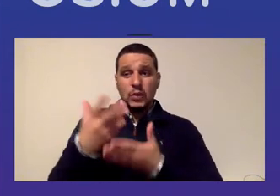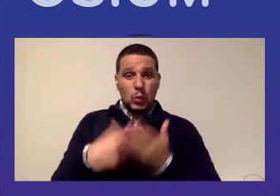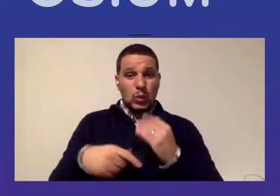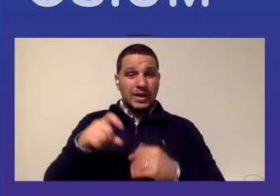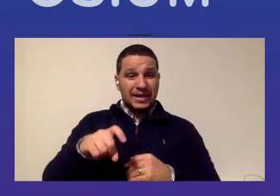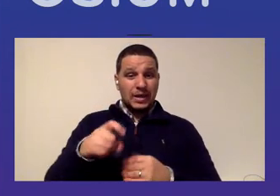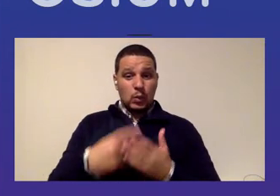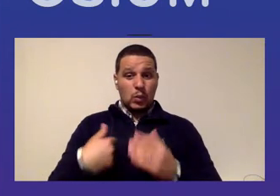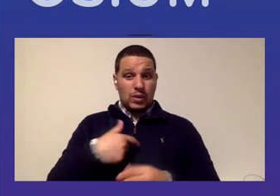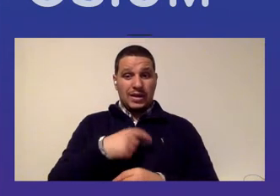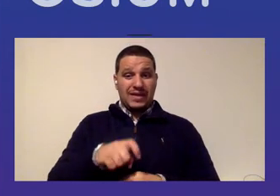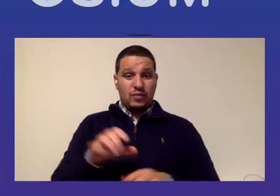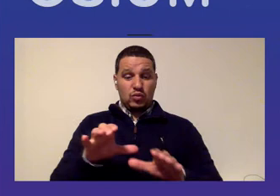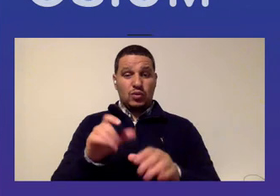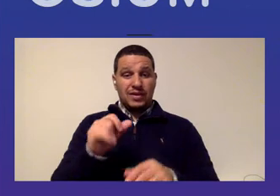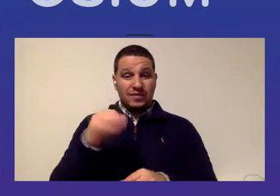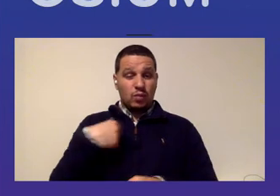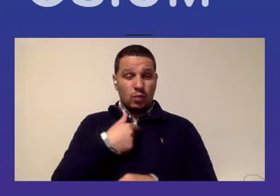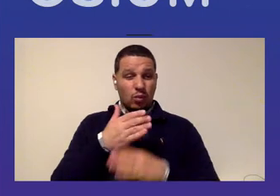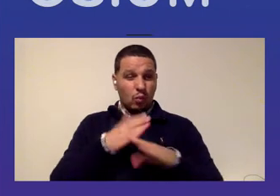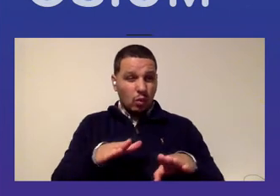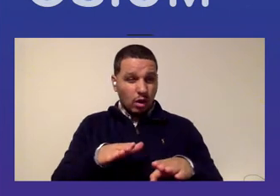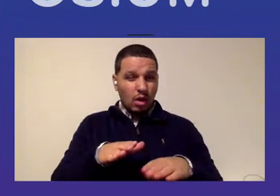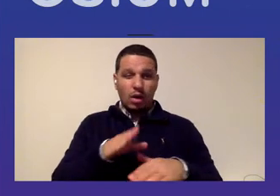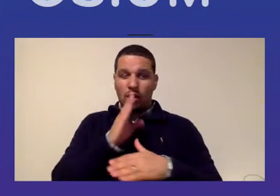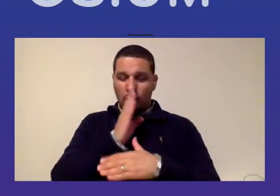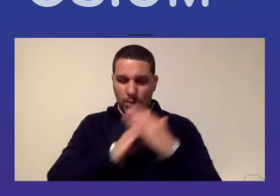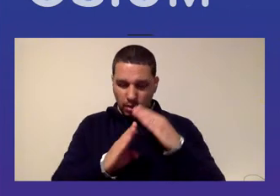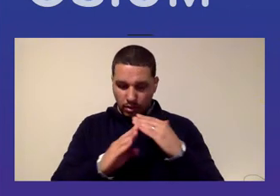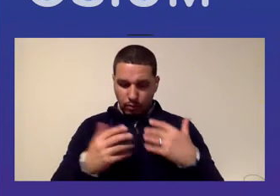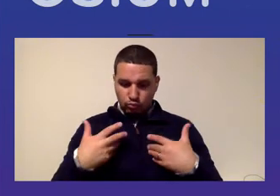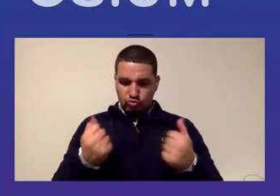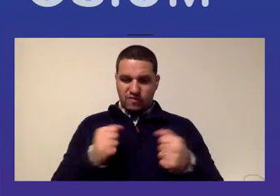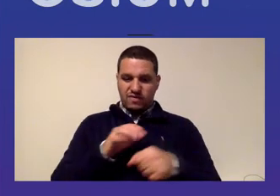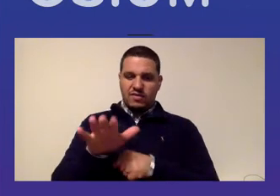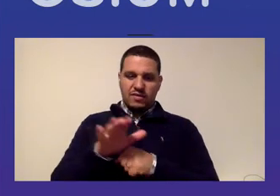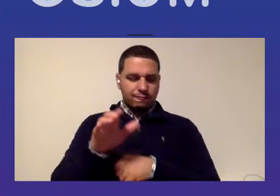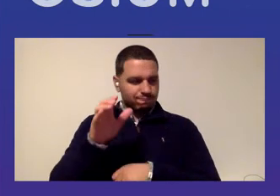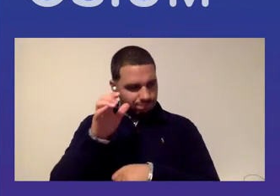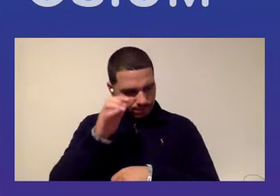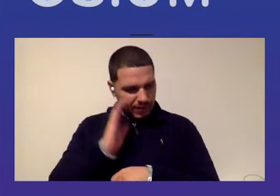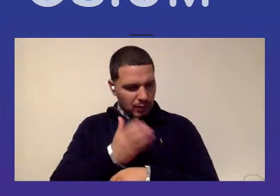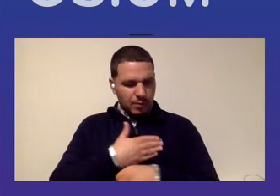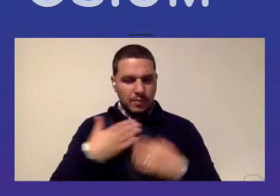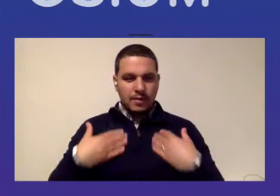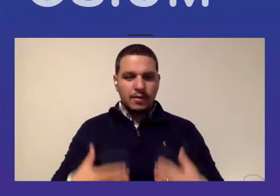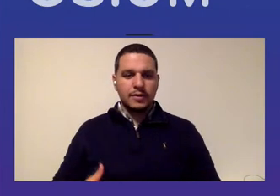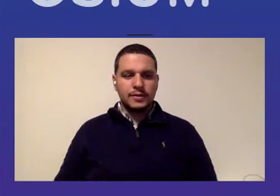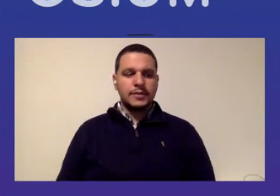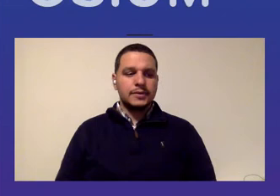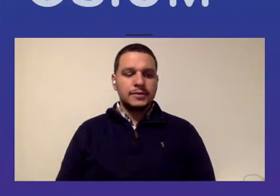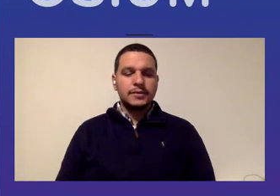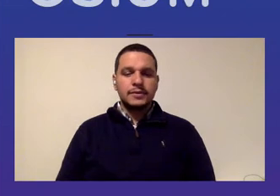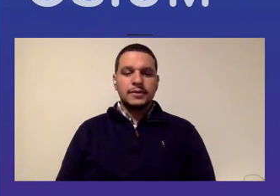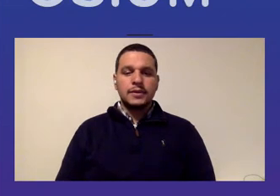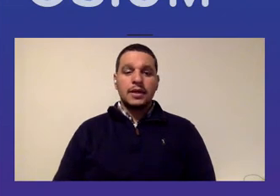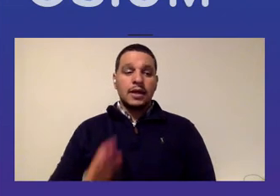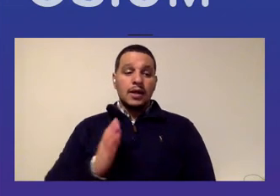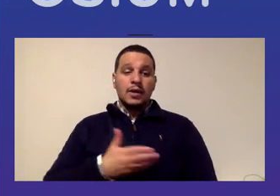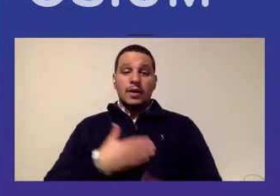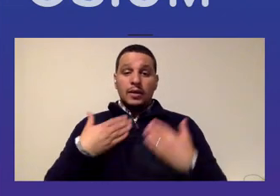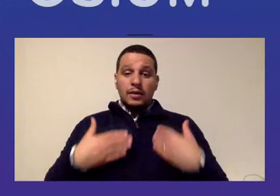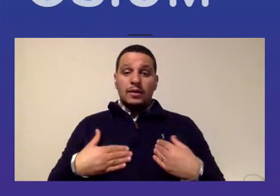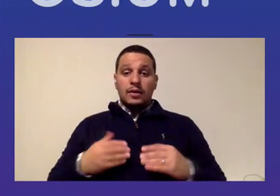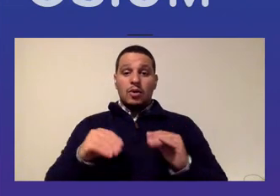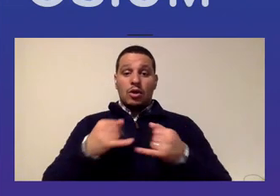if we are quiet and humble and brave enough to listen. When we put our bodies on the line with other bodies,